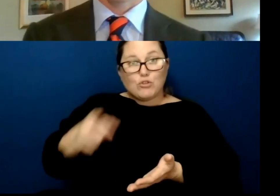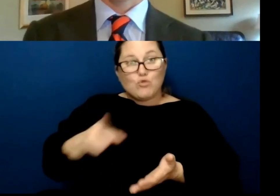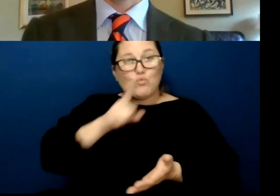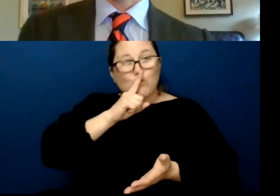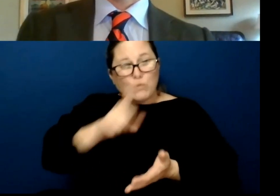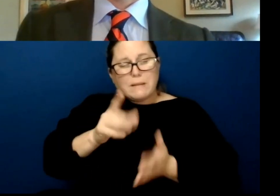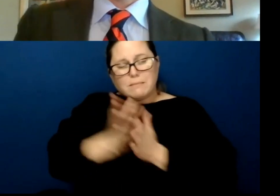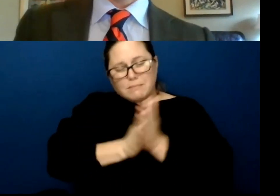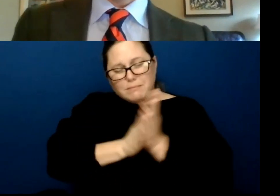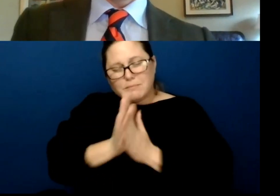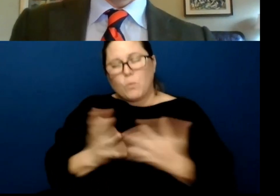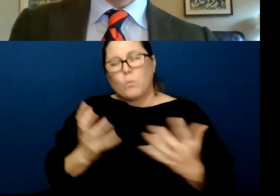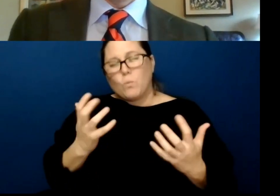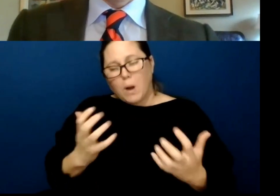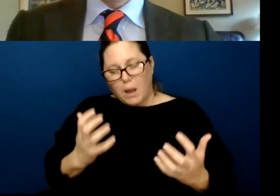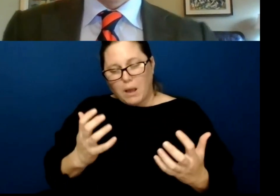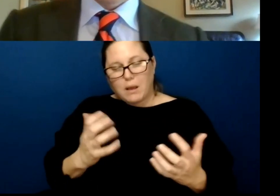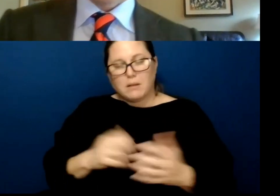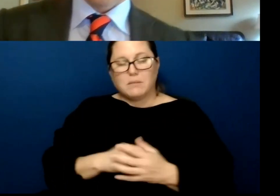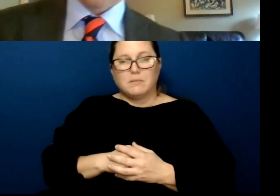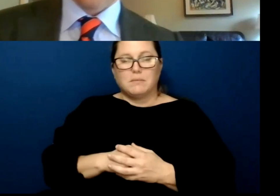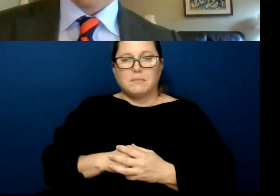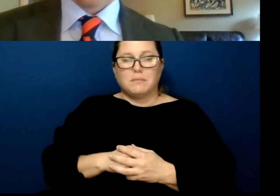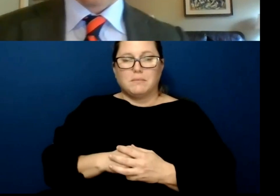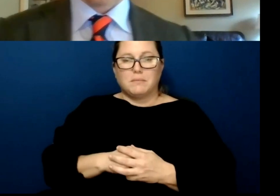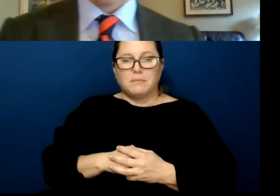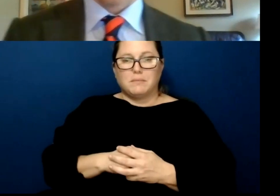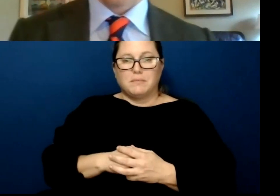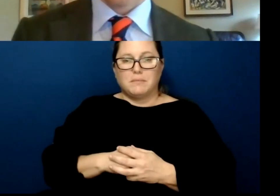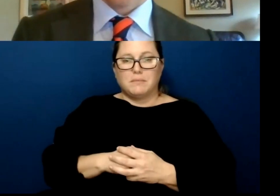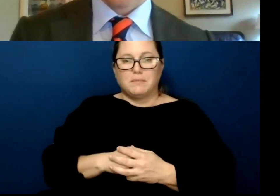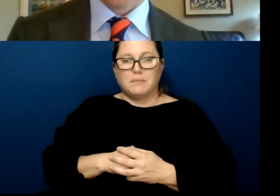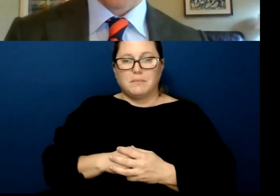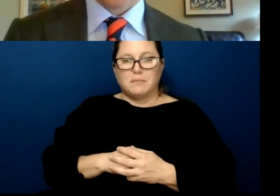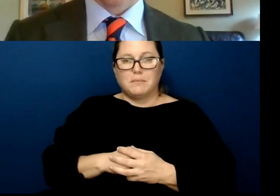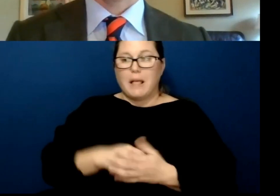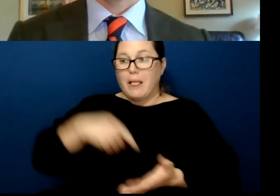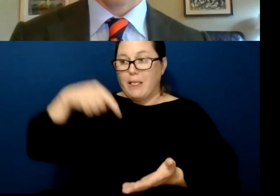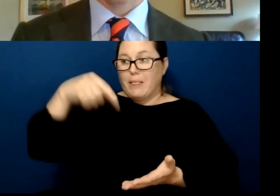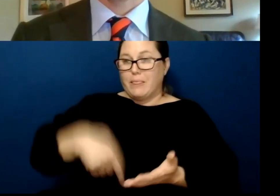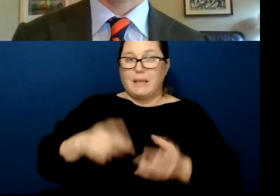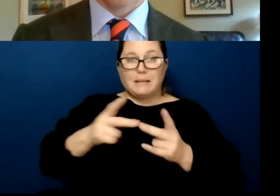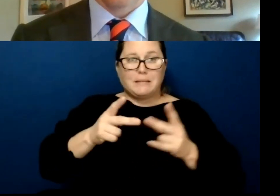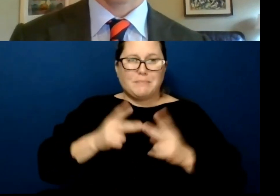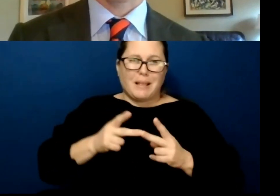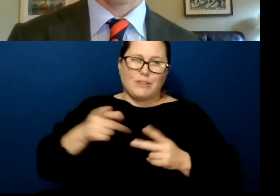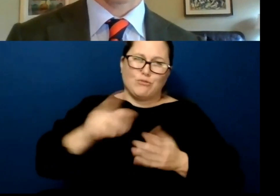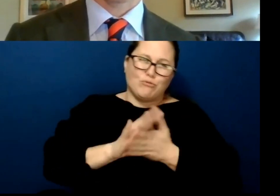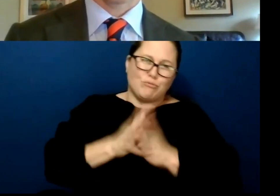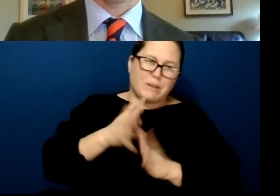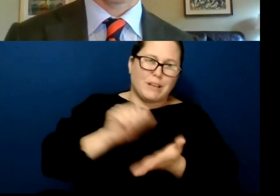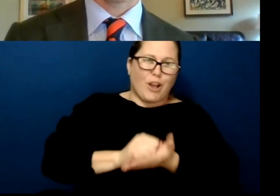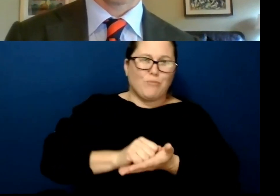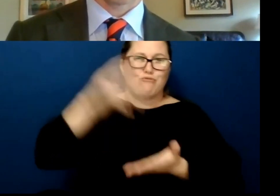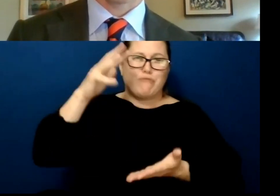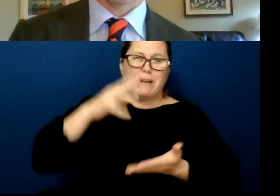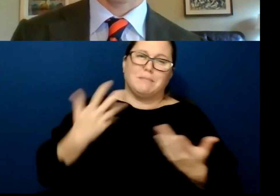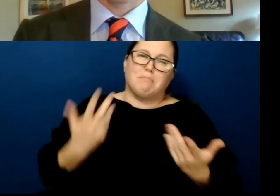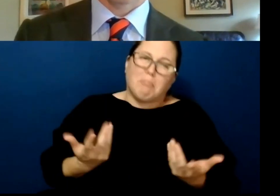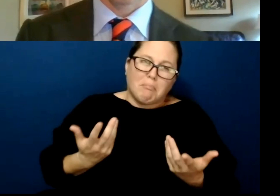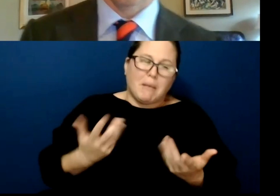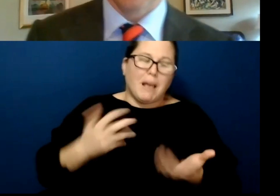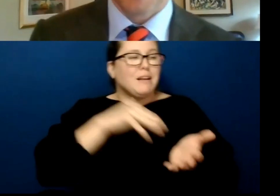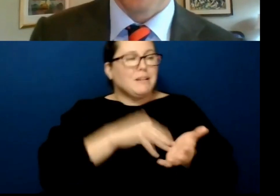to do this. This isn't a place where you're going to get rich. You know, doctors can make good money,